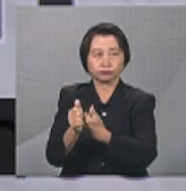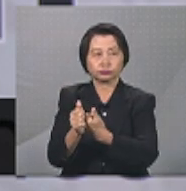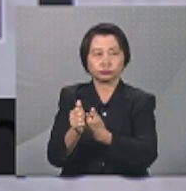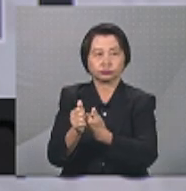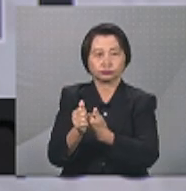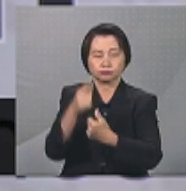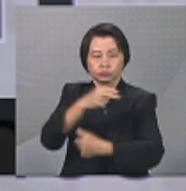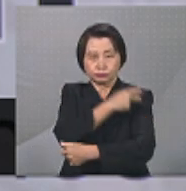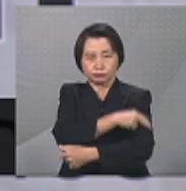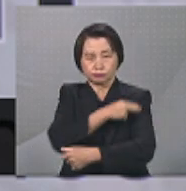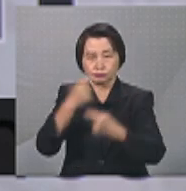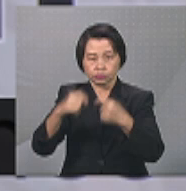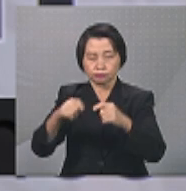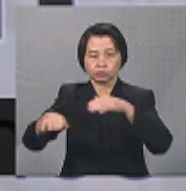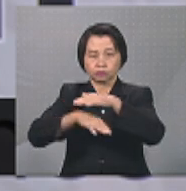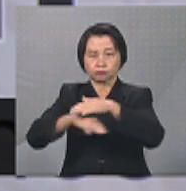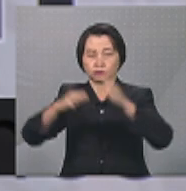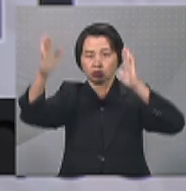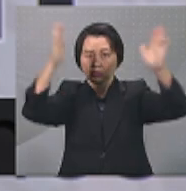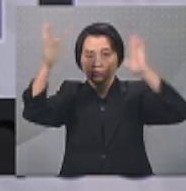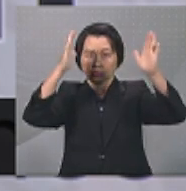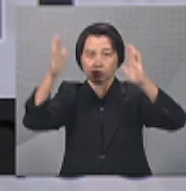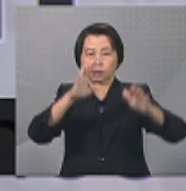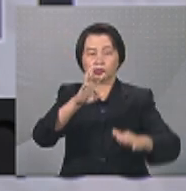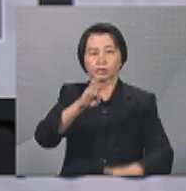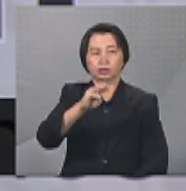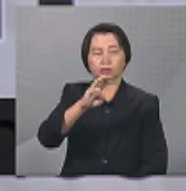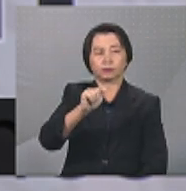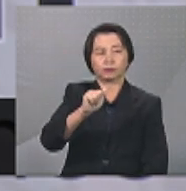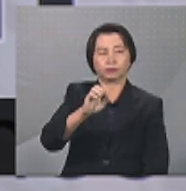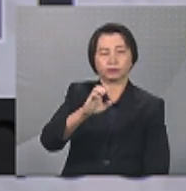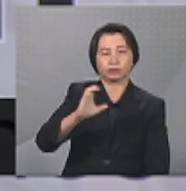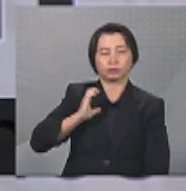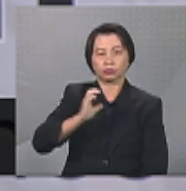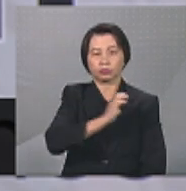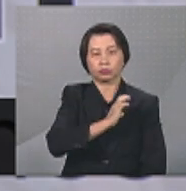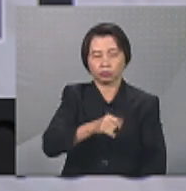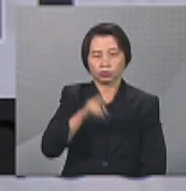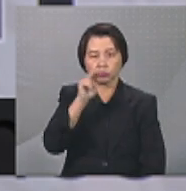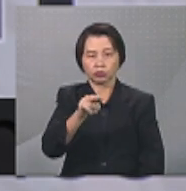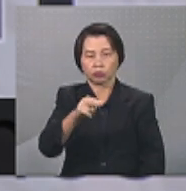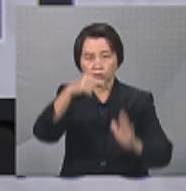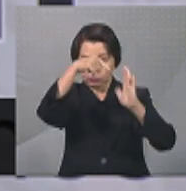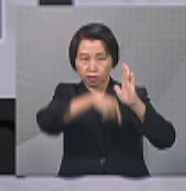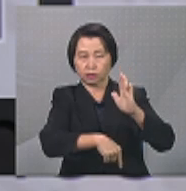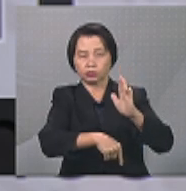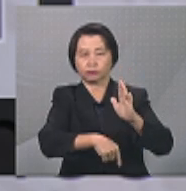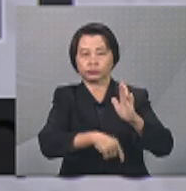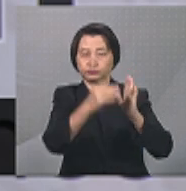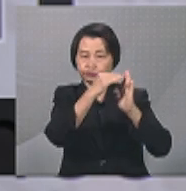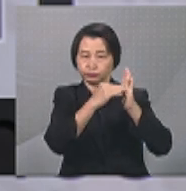a stringent clinical trial that's under the Malaysian Medical Research and Ethics Committee, and we have to look into the details.